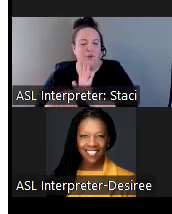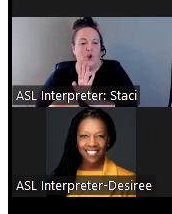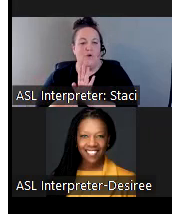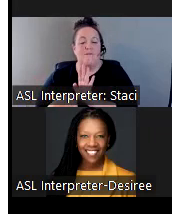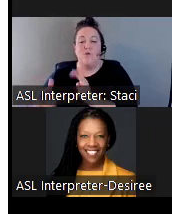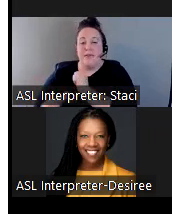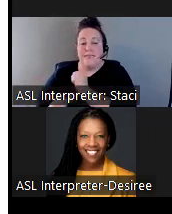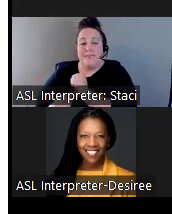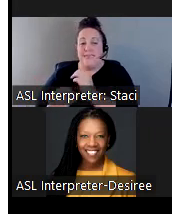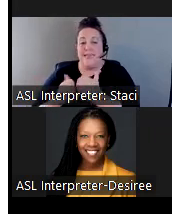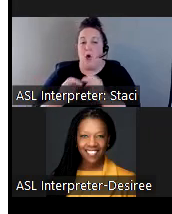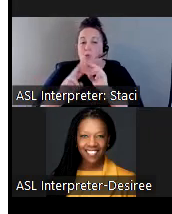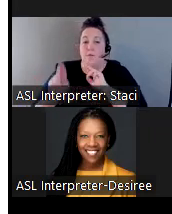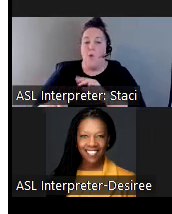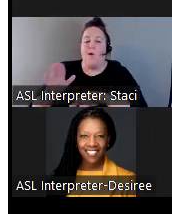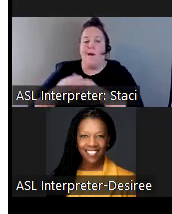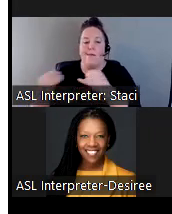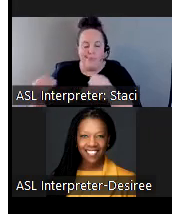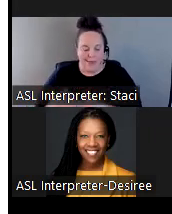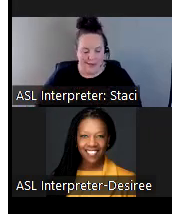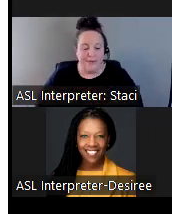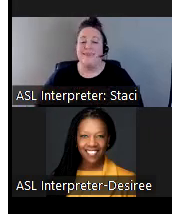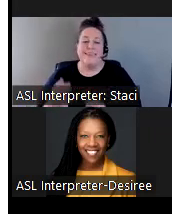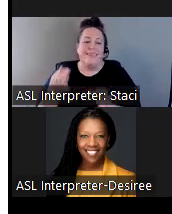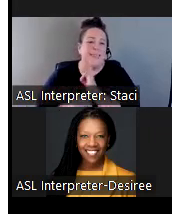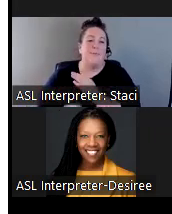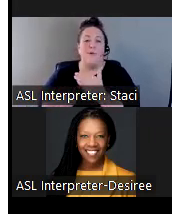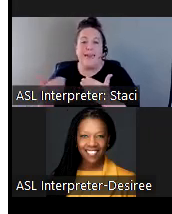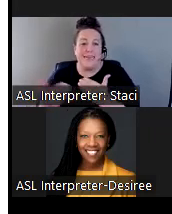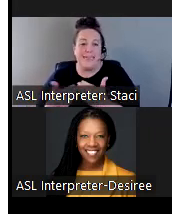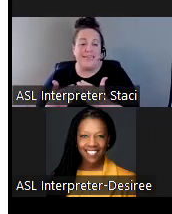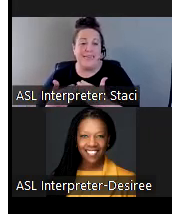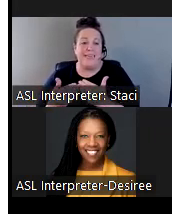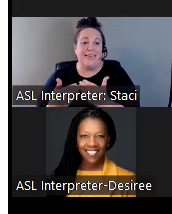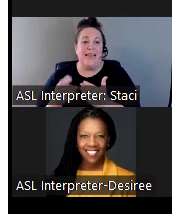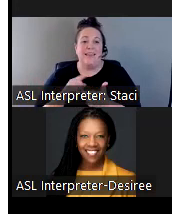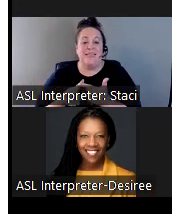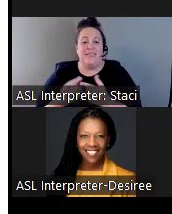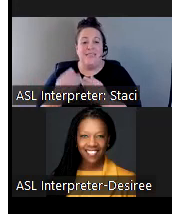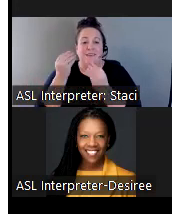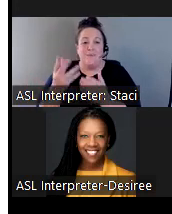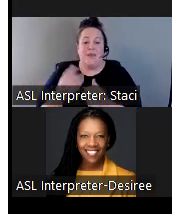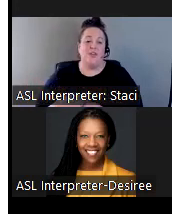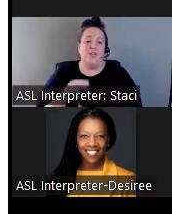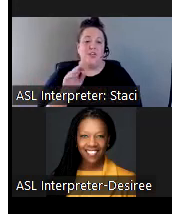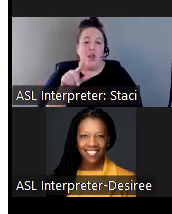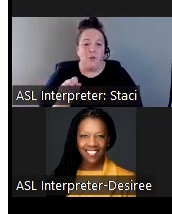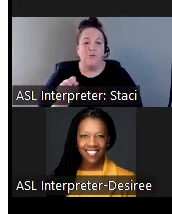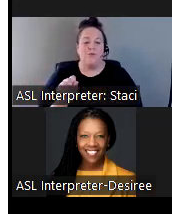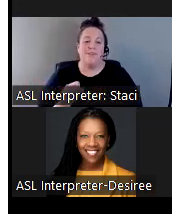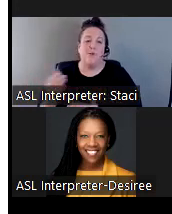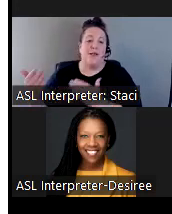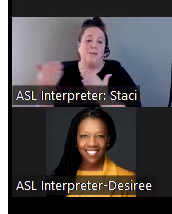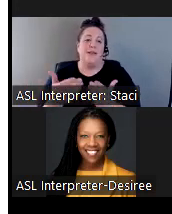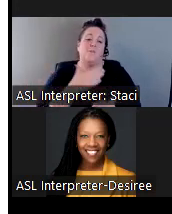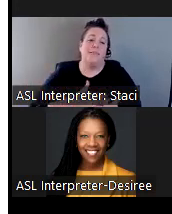how to report it electronically. Simple, easy, gets the information. Notes and recommendations, please put